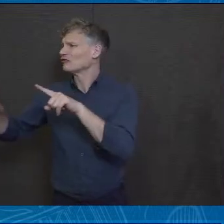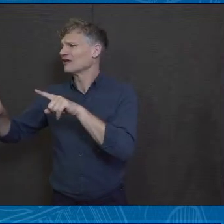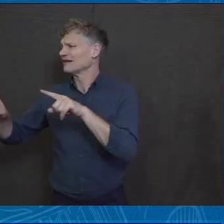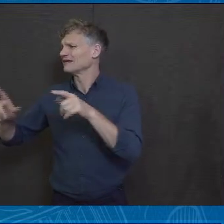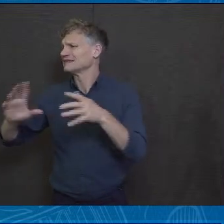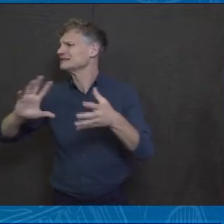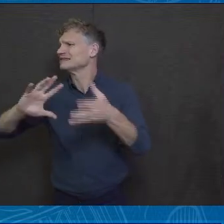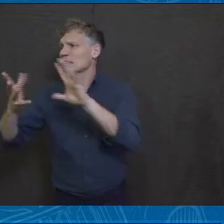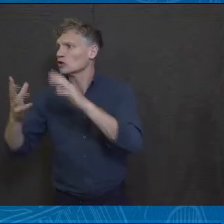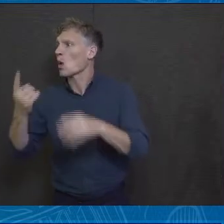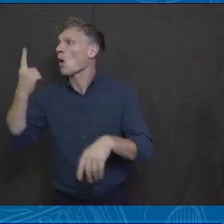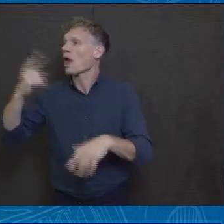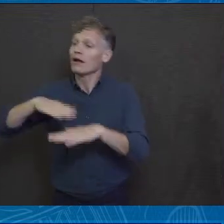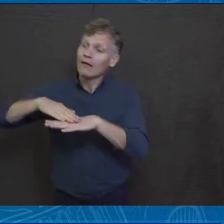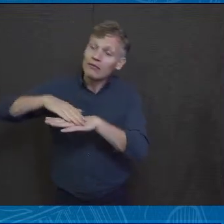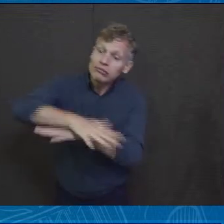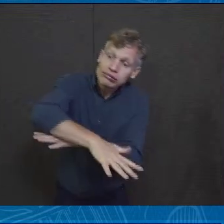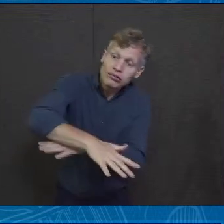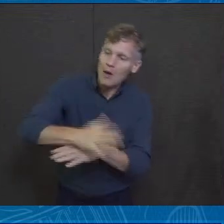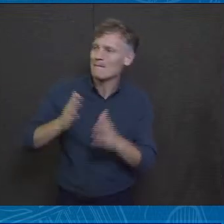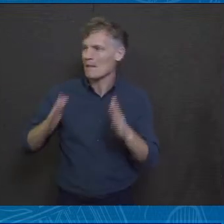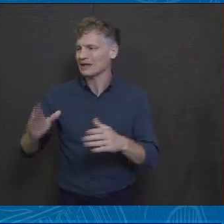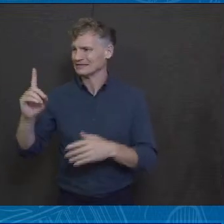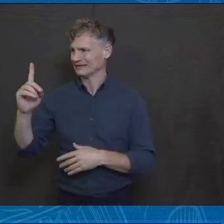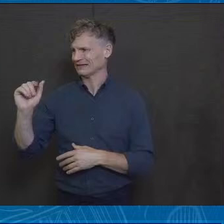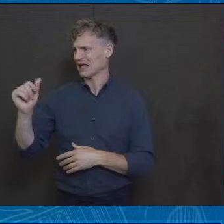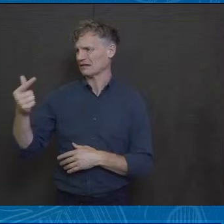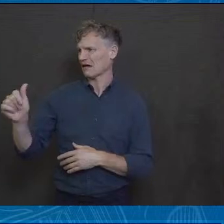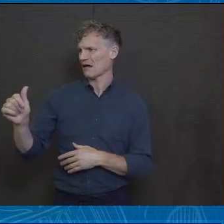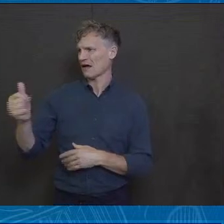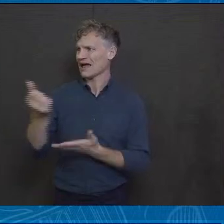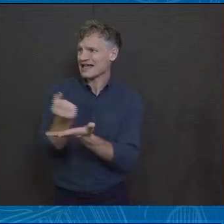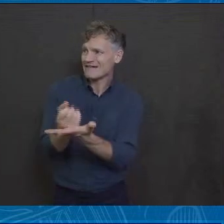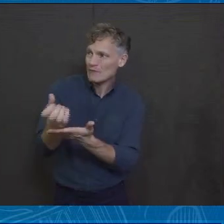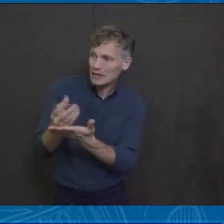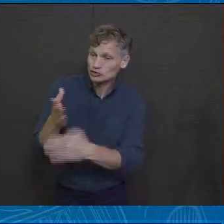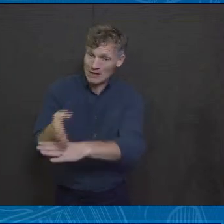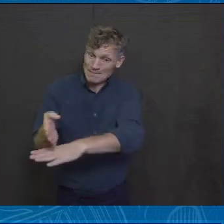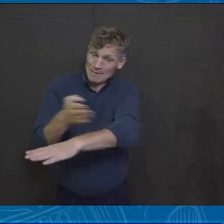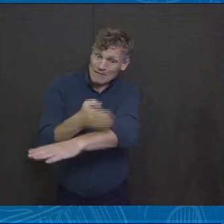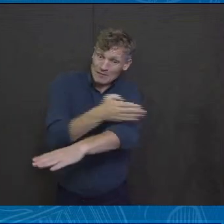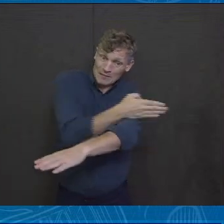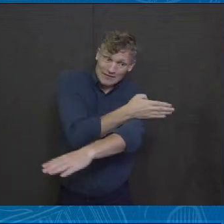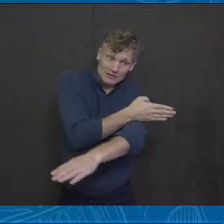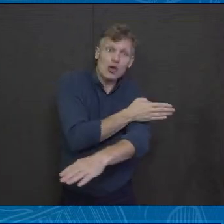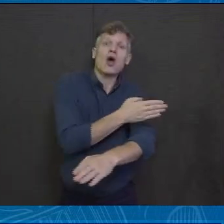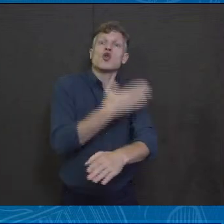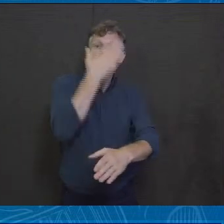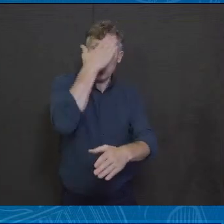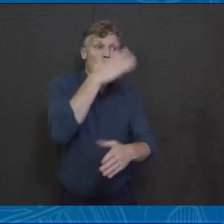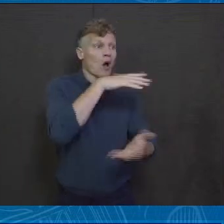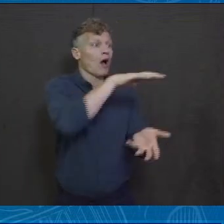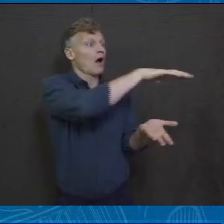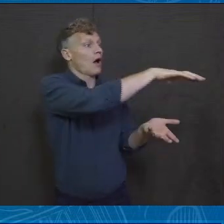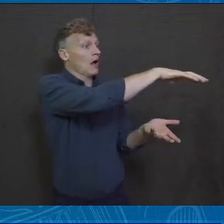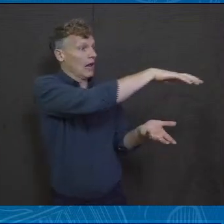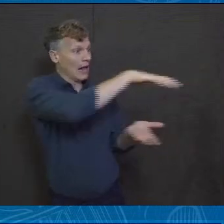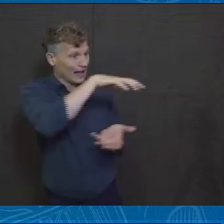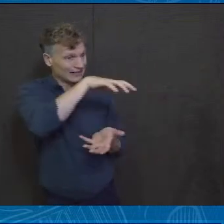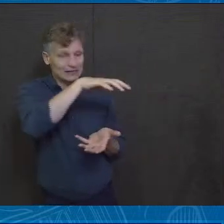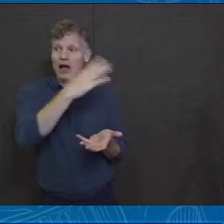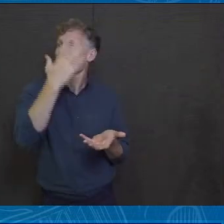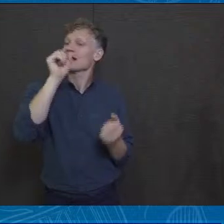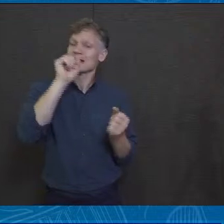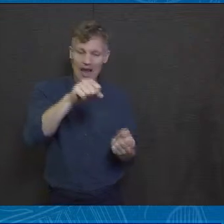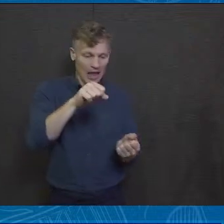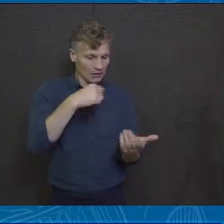have to get the data, the information from the past, from the previous, to collect and prepare for the future.